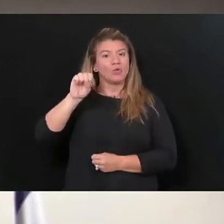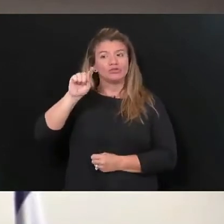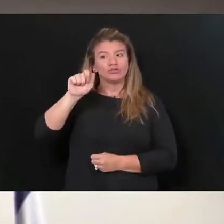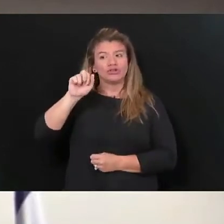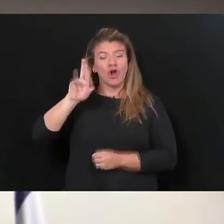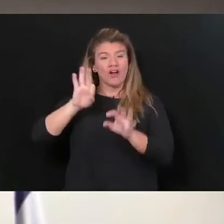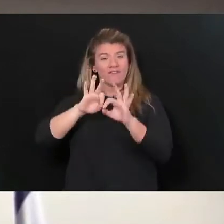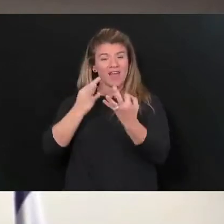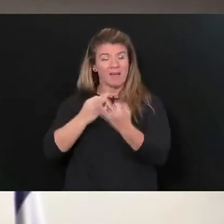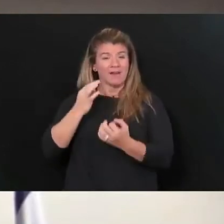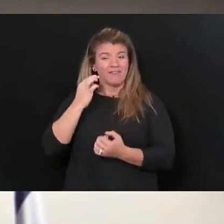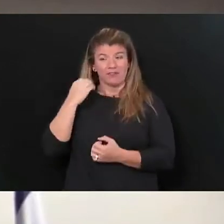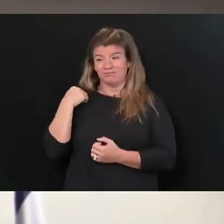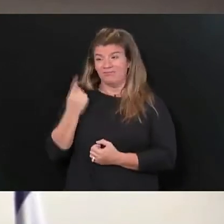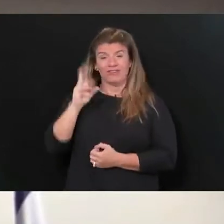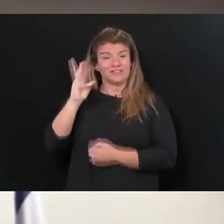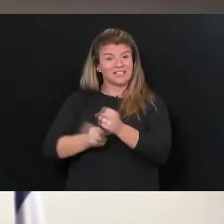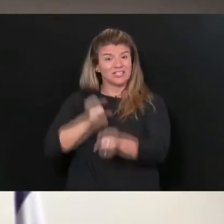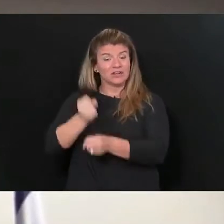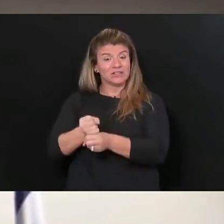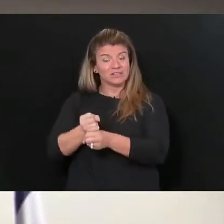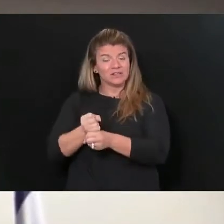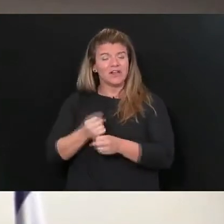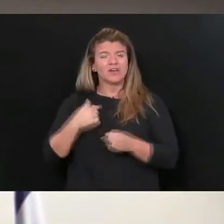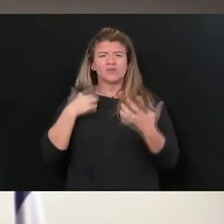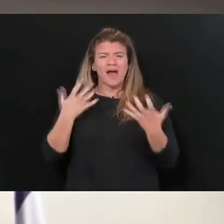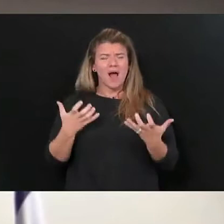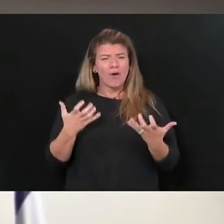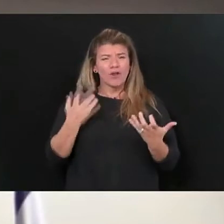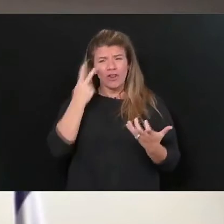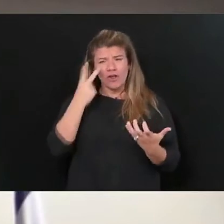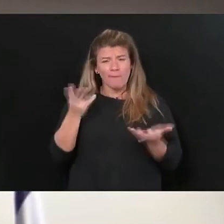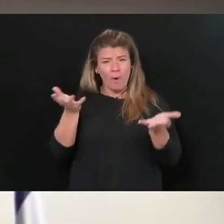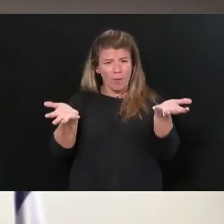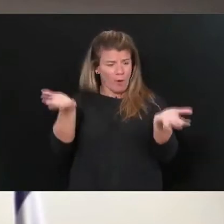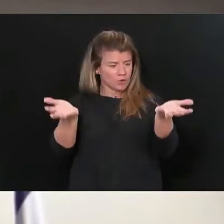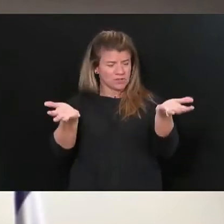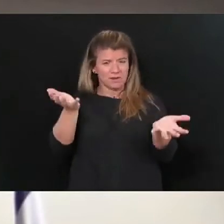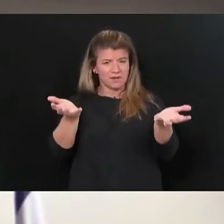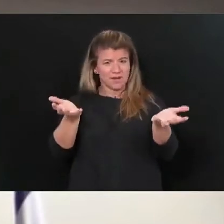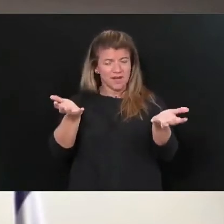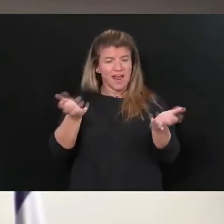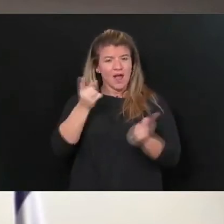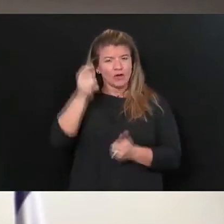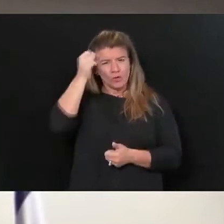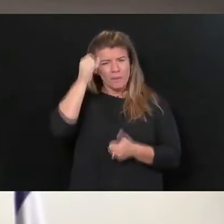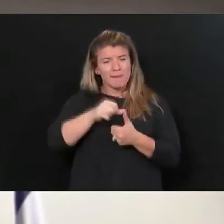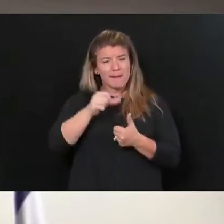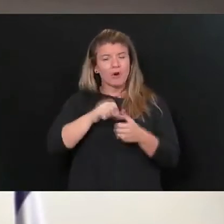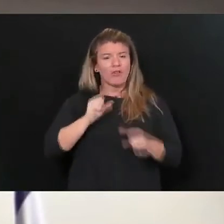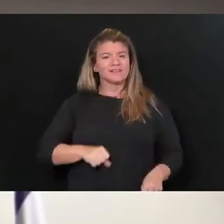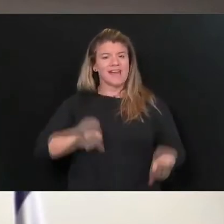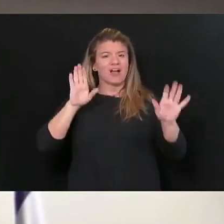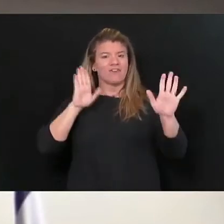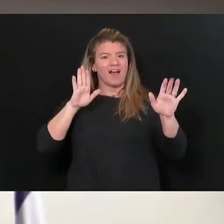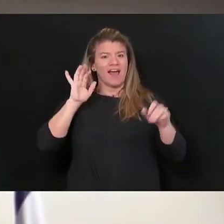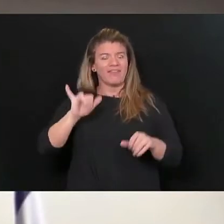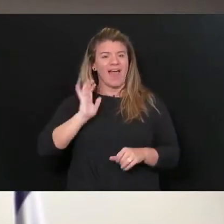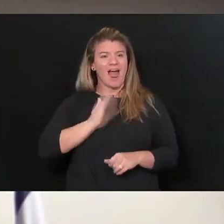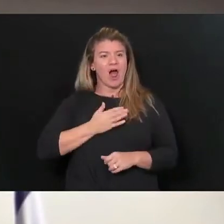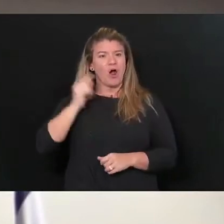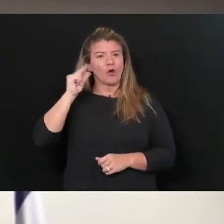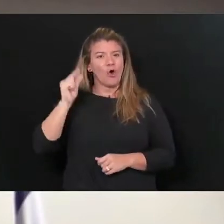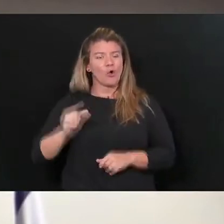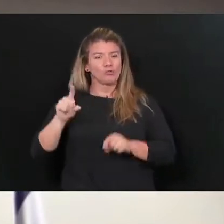things together and ask us to think about the sacrifices that our Gold Star families,